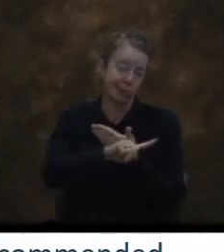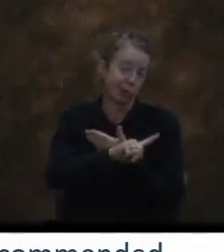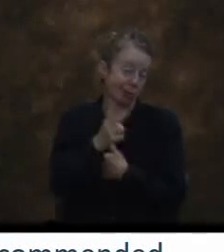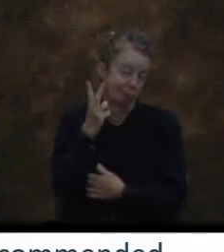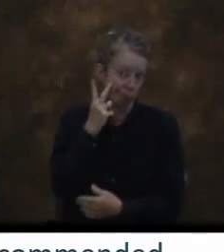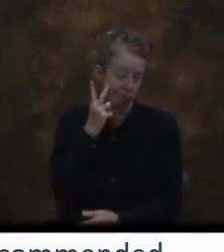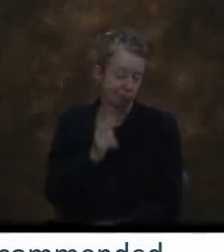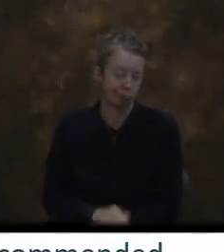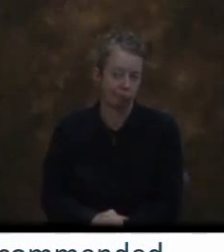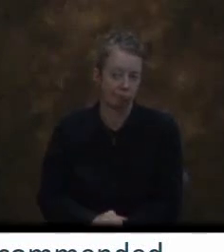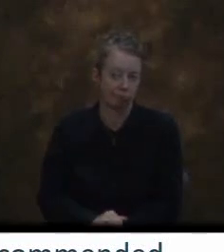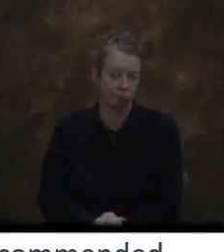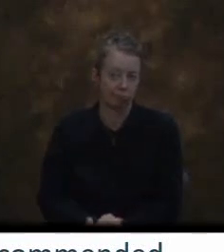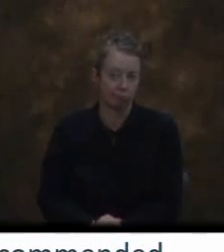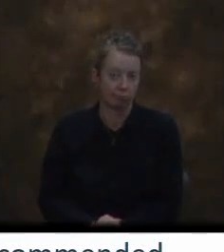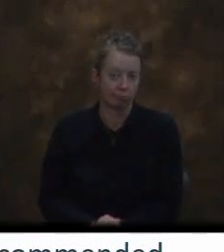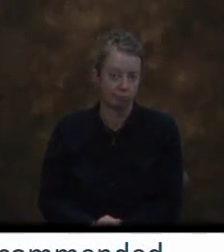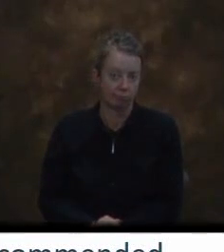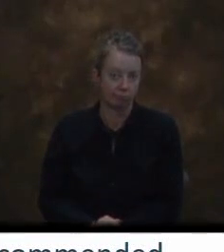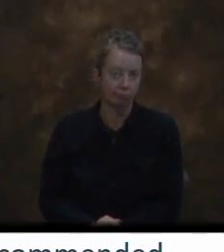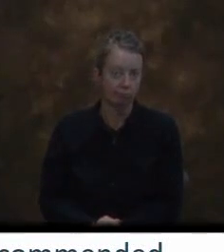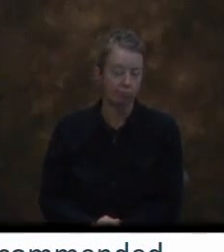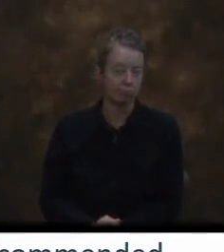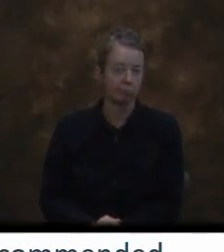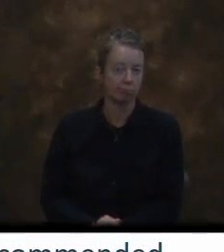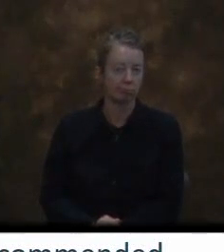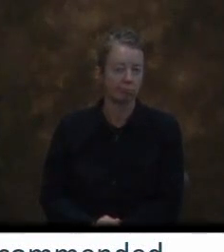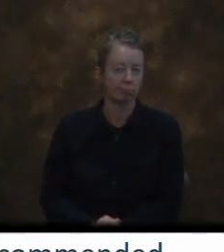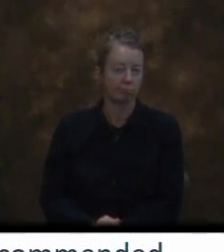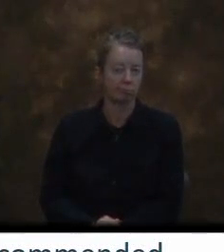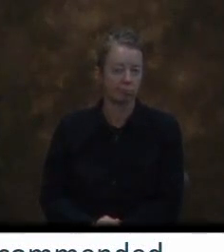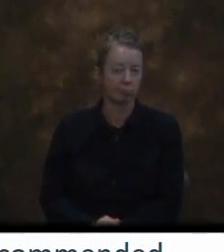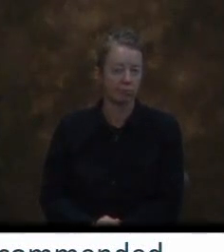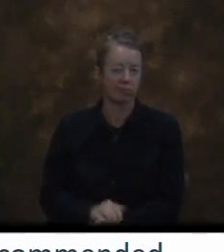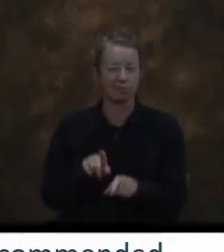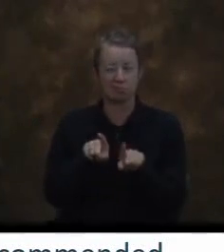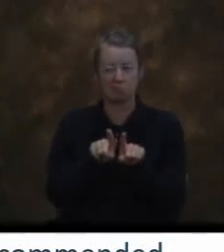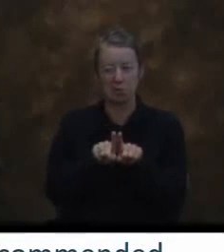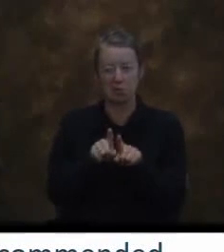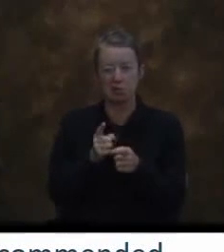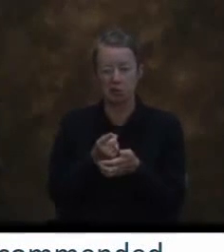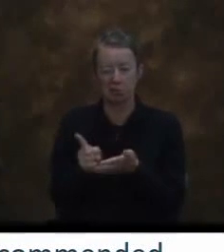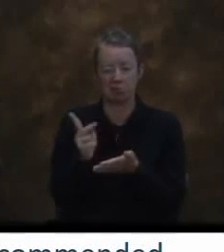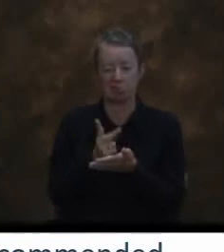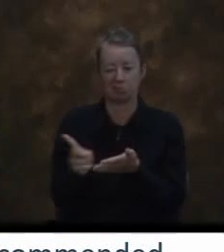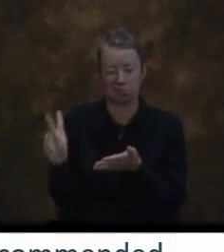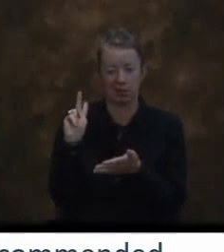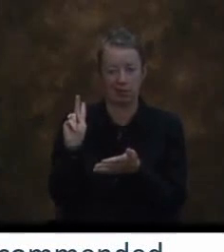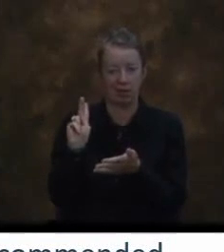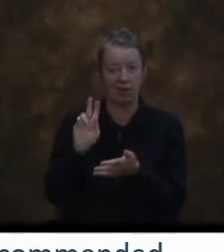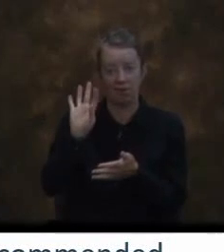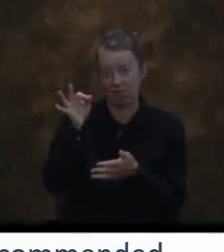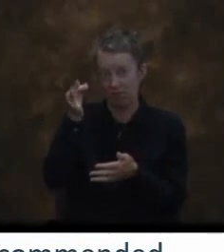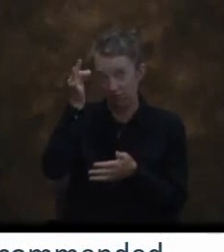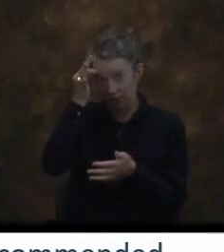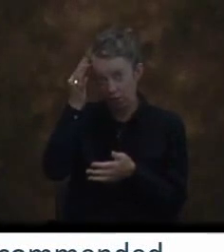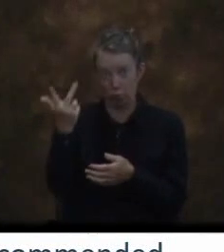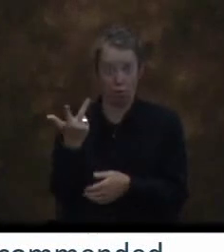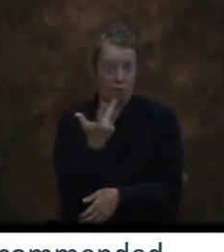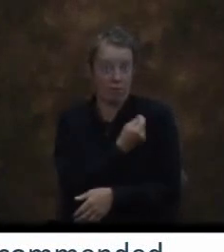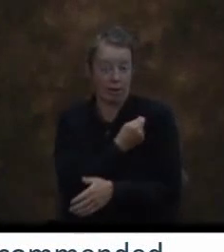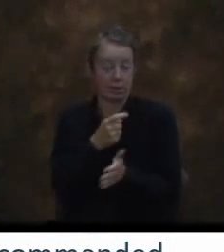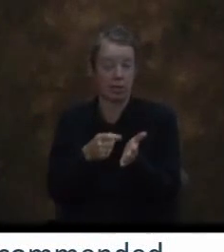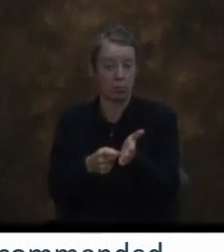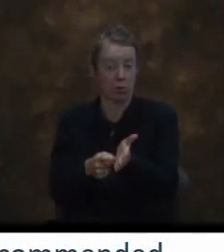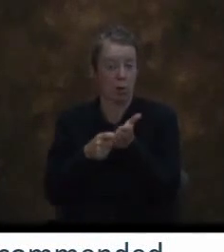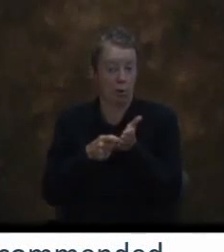We also had in the last couple weeks the federal vaccine requirement that